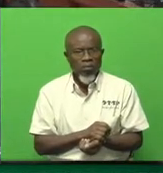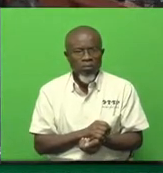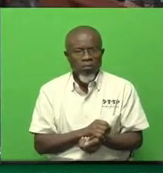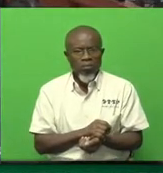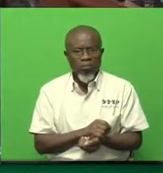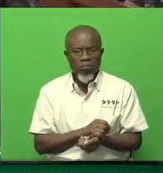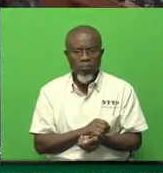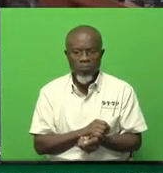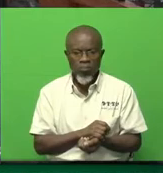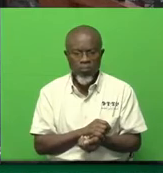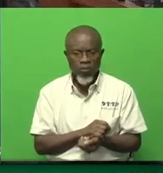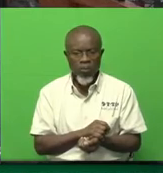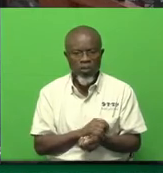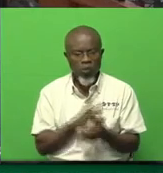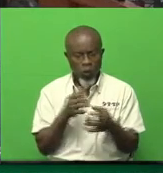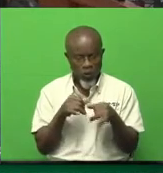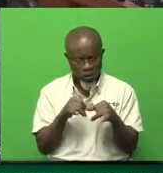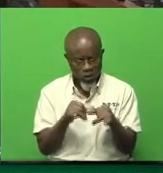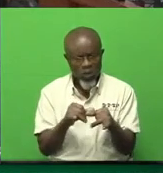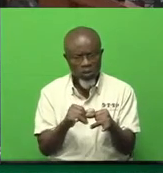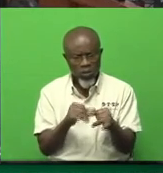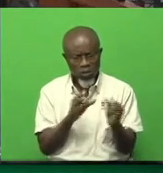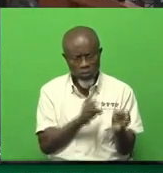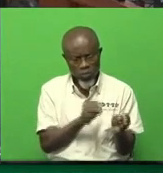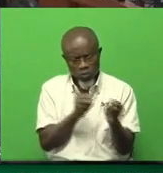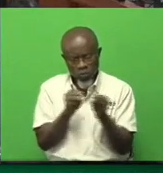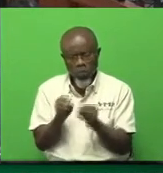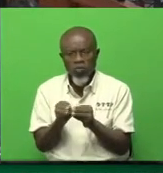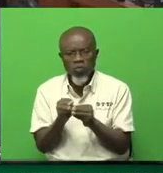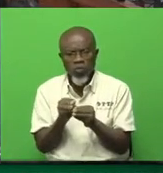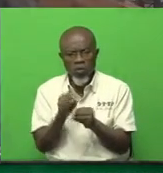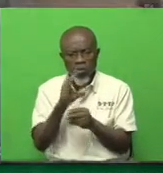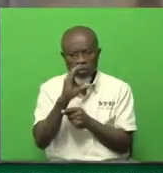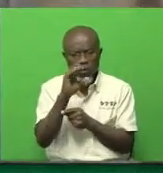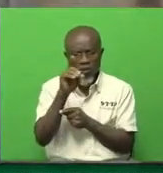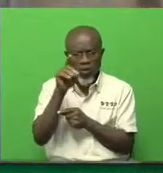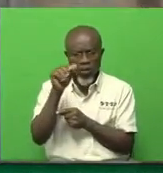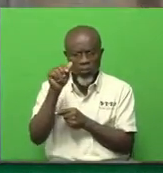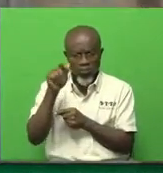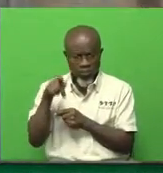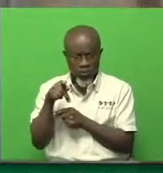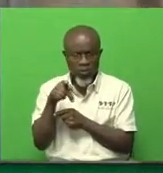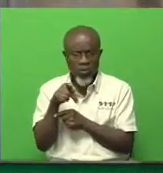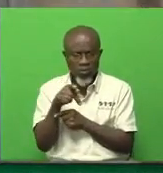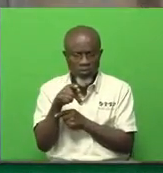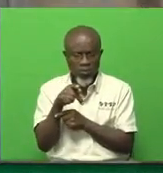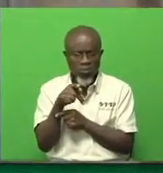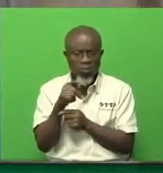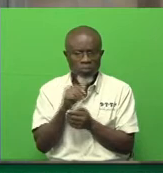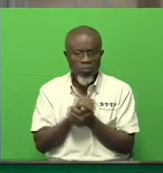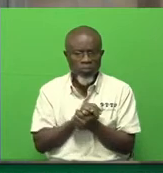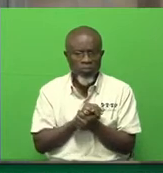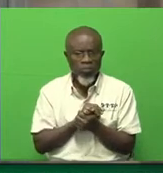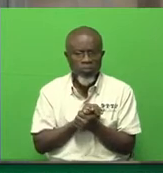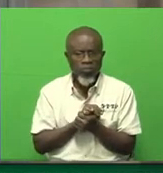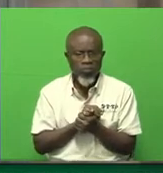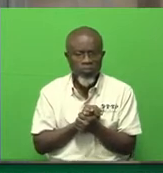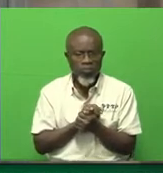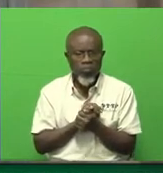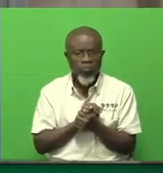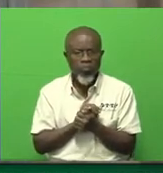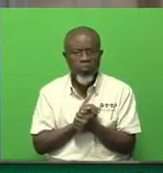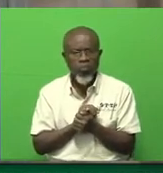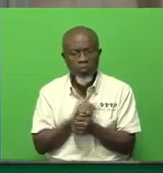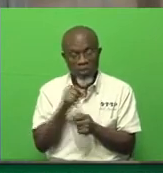Deputy speaker I'd like to move to the cdap program which the minister felt also alluded to this program was